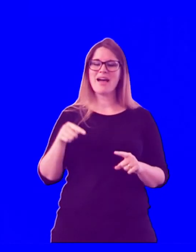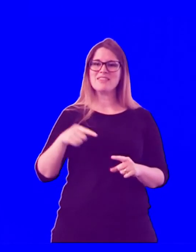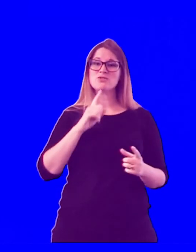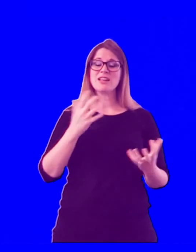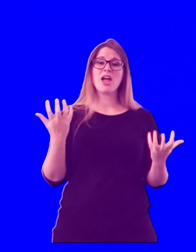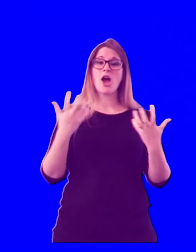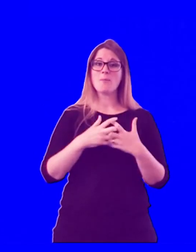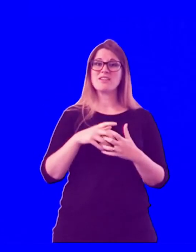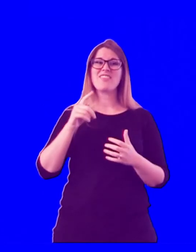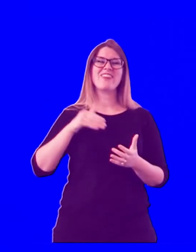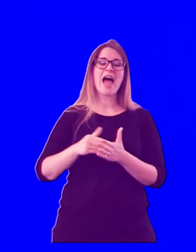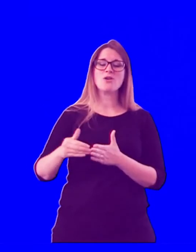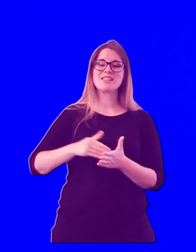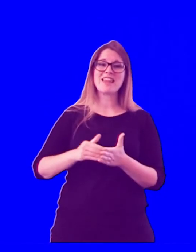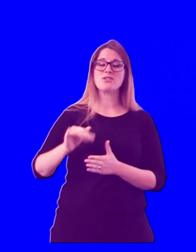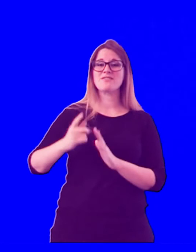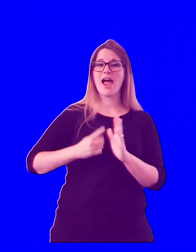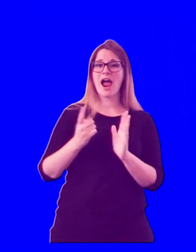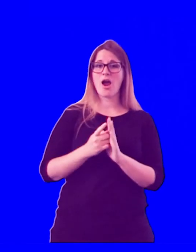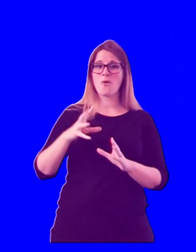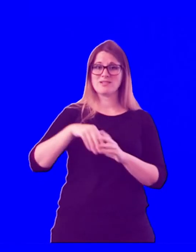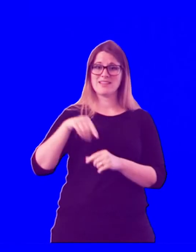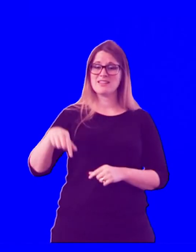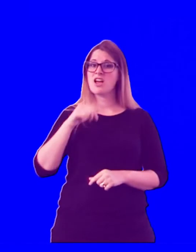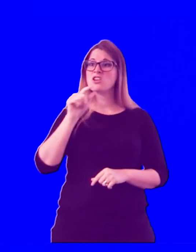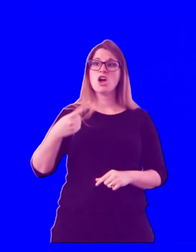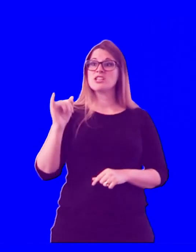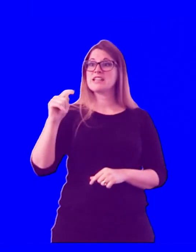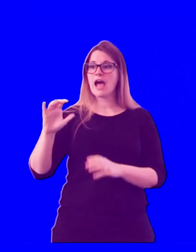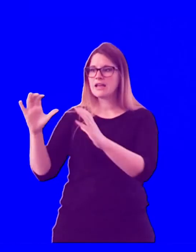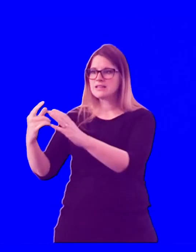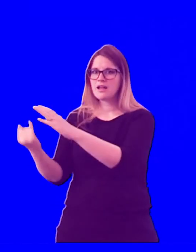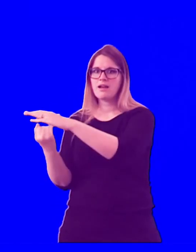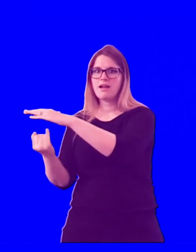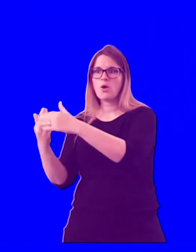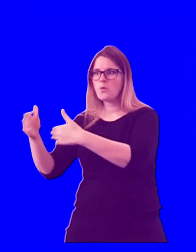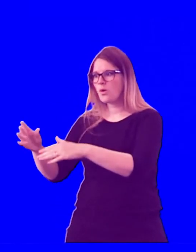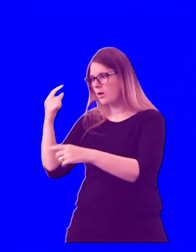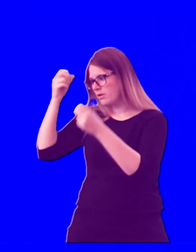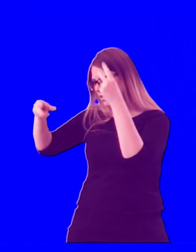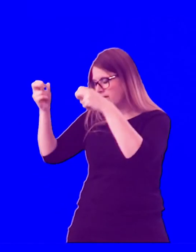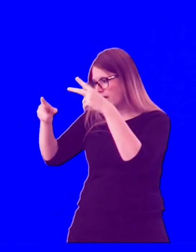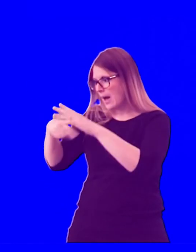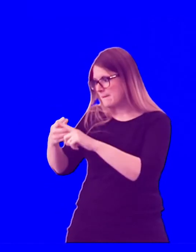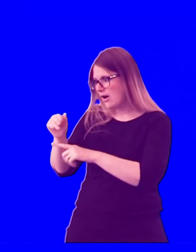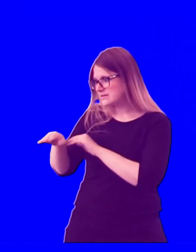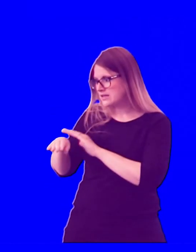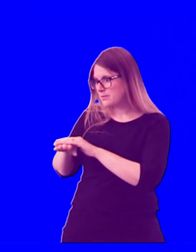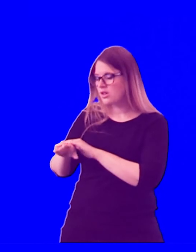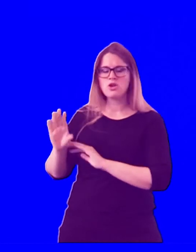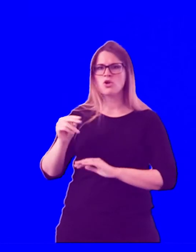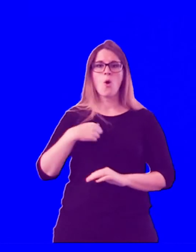is a combination of 1,000 hours, thousands of hours we spent on this. And it wasn't just a bunch of IT people sitting in a room saying, okay, what do we think accessibility is? We